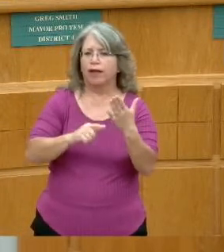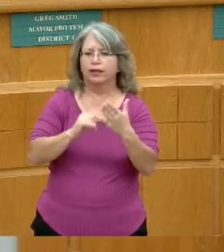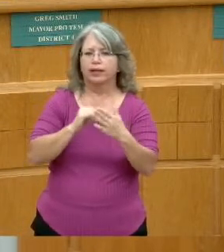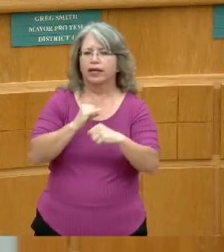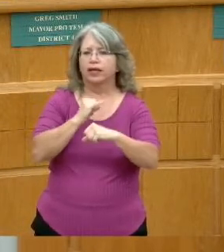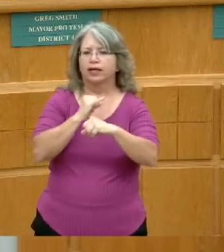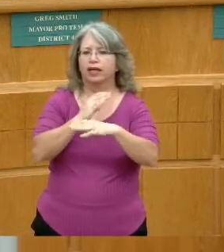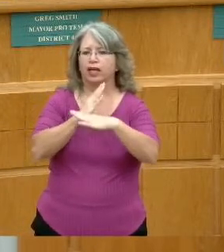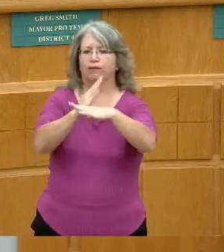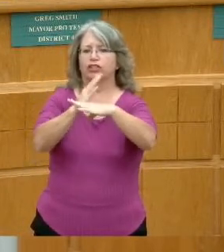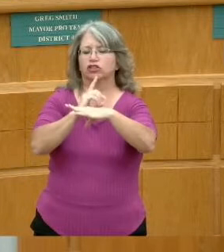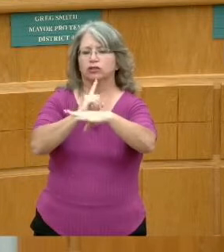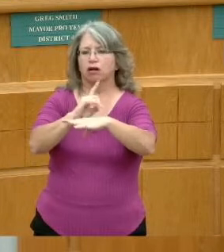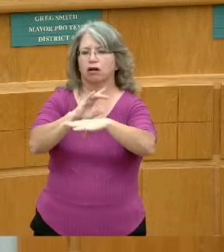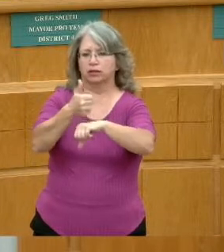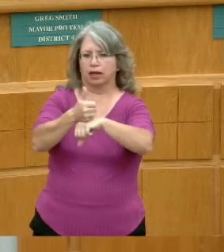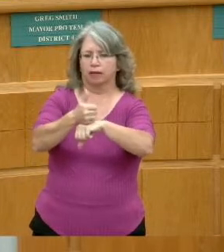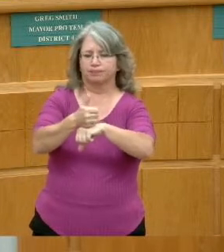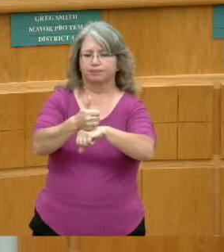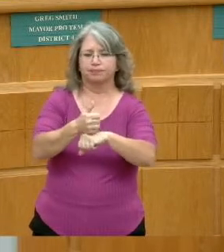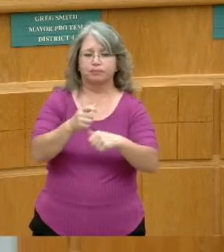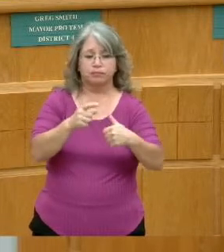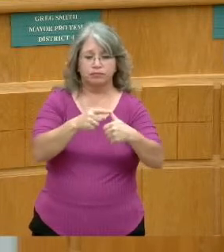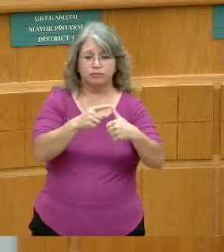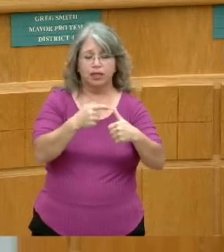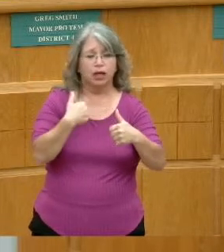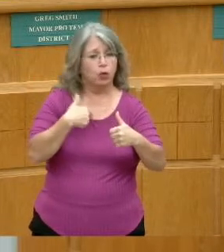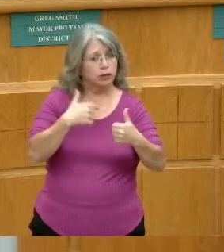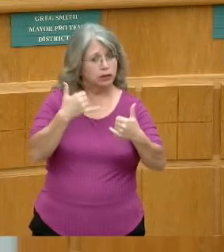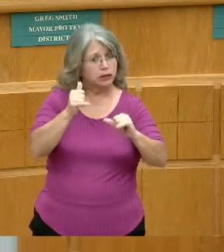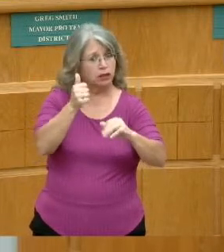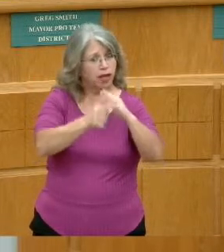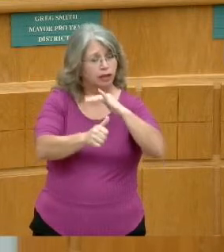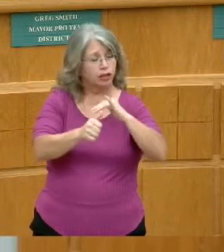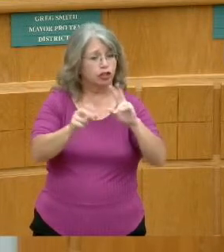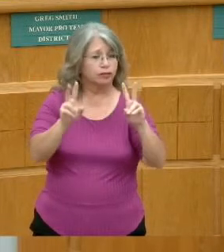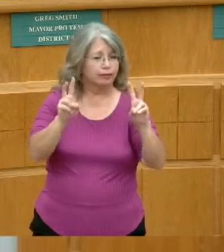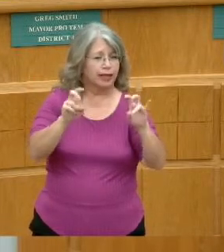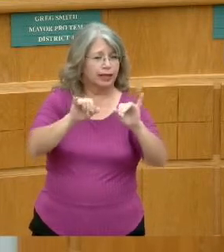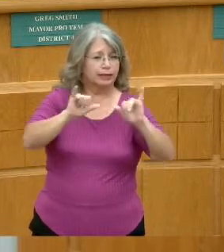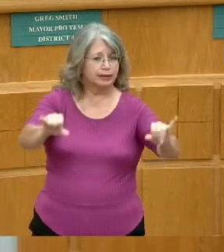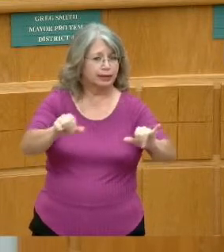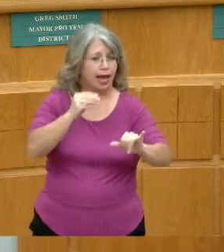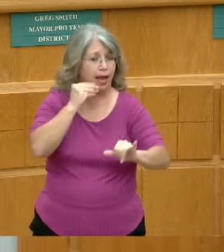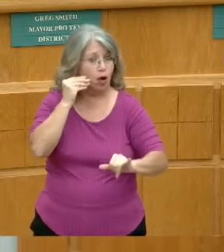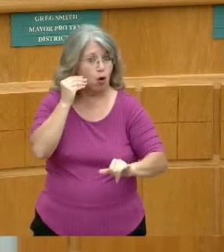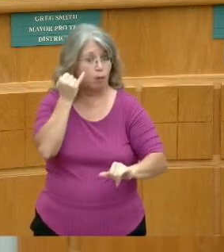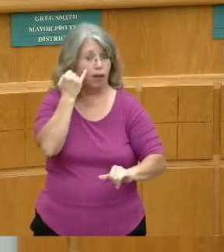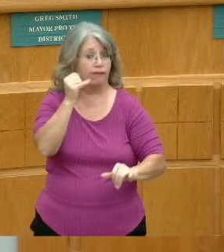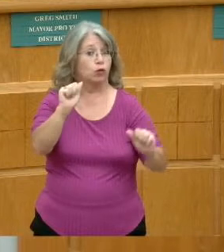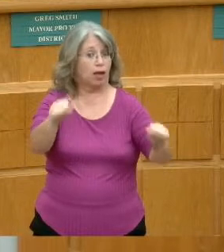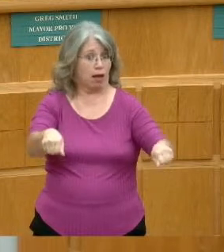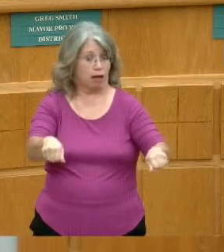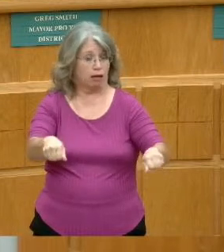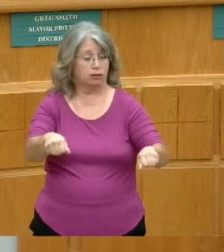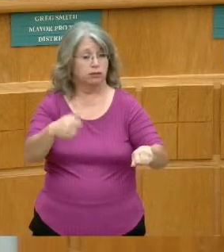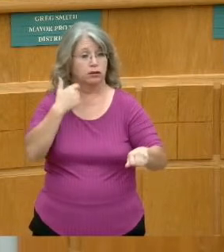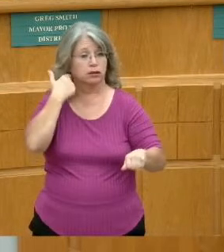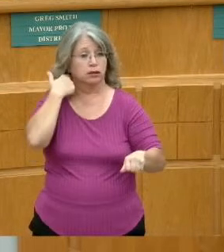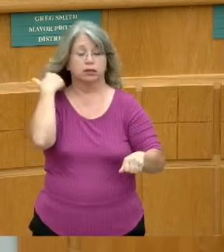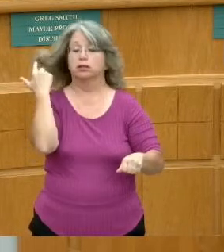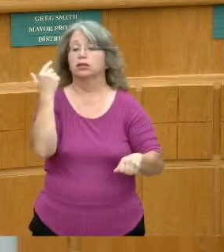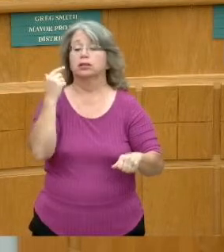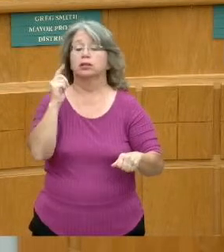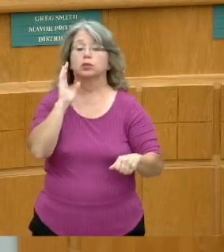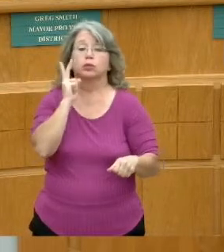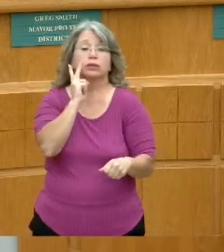still under stay at home if you can, so we'll be interested to see are people staying home if they can? Can we see any evidence of